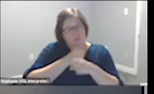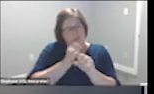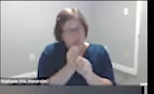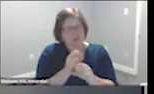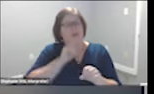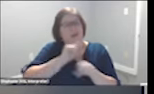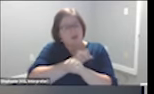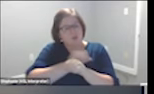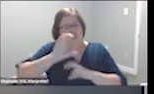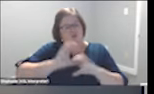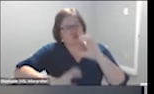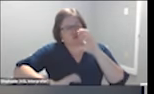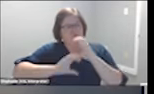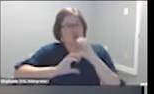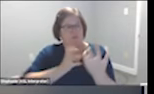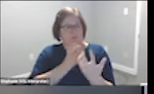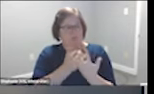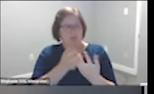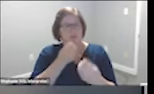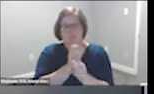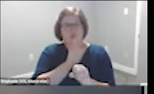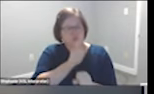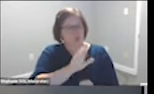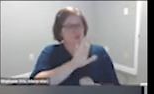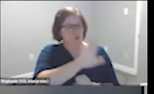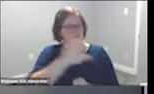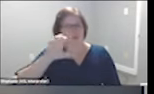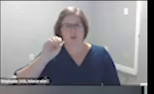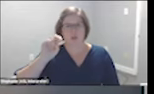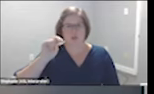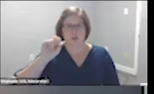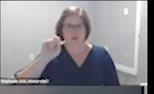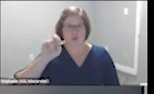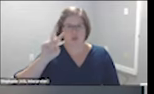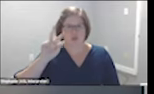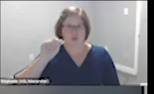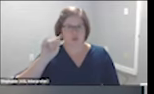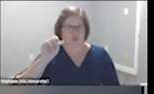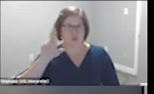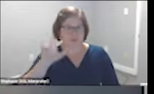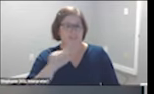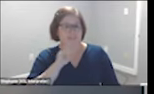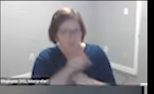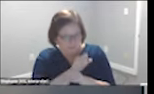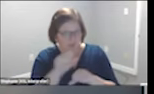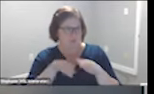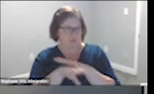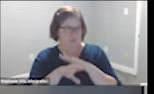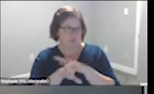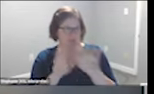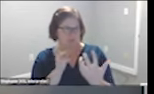your observatory to be accessible. I can say that this is not just a problem that is unique to